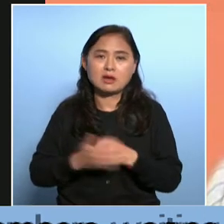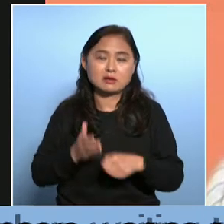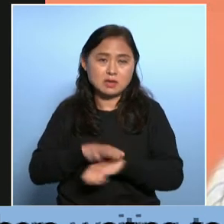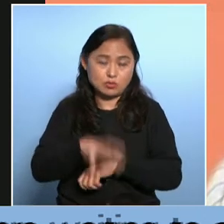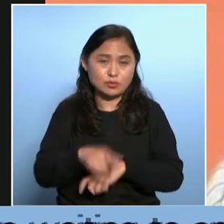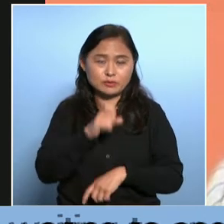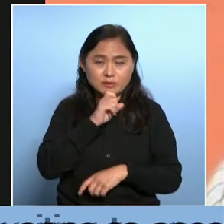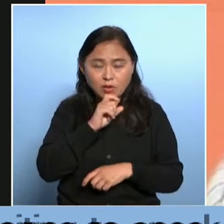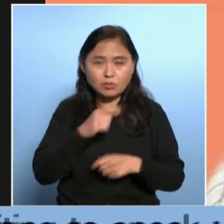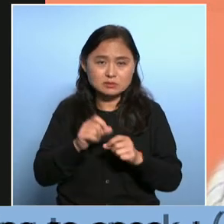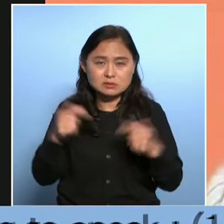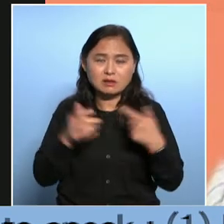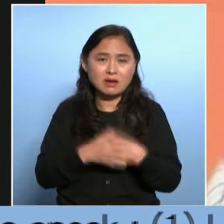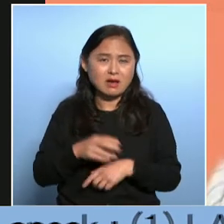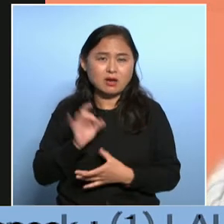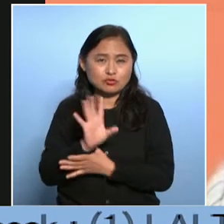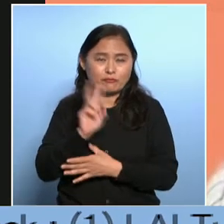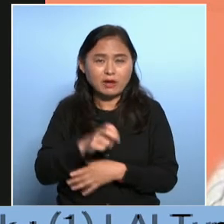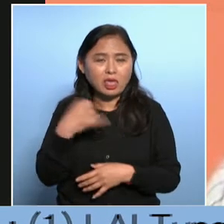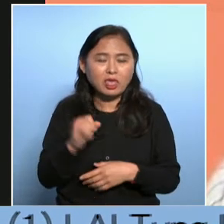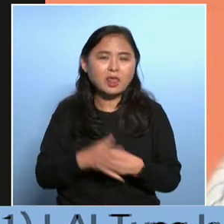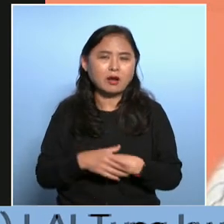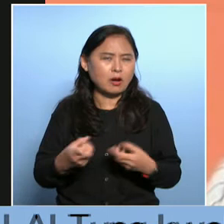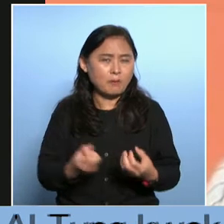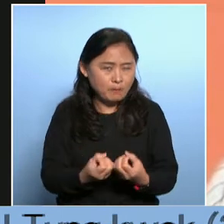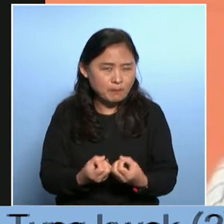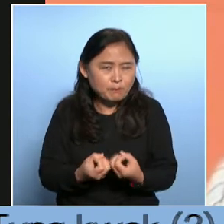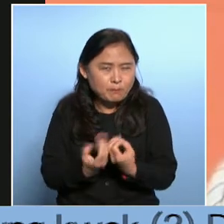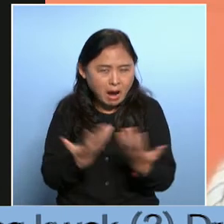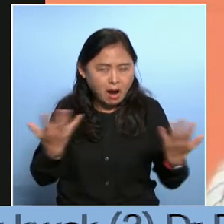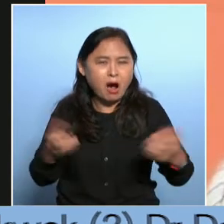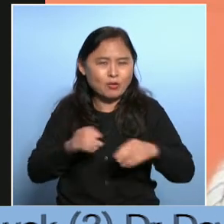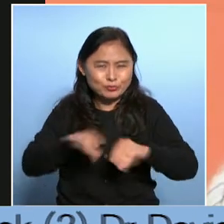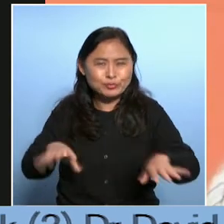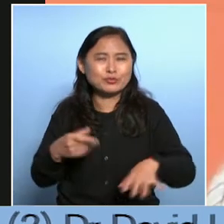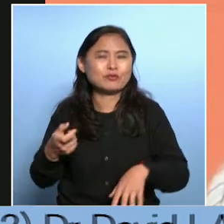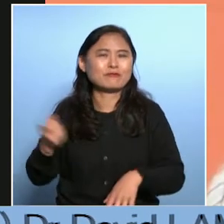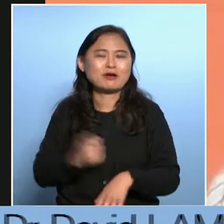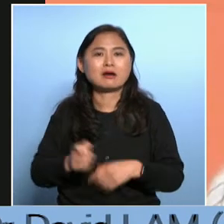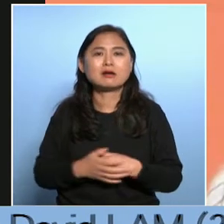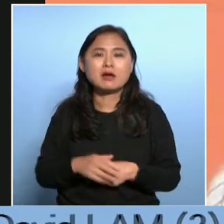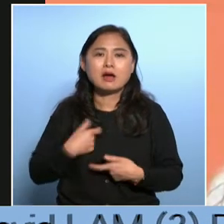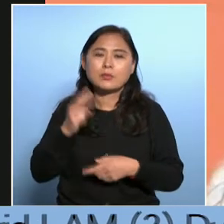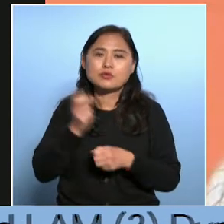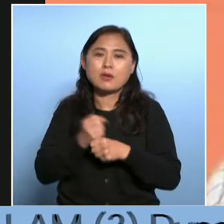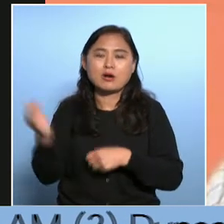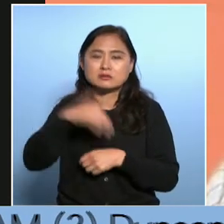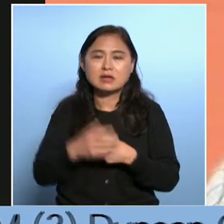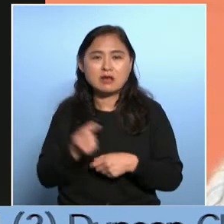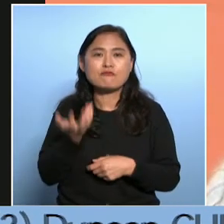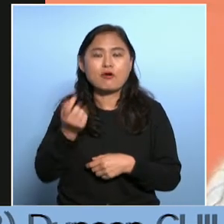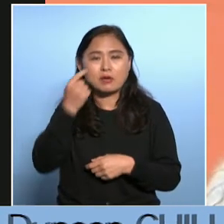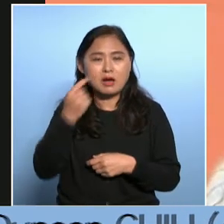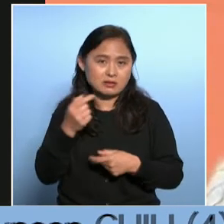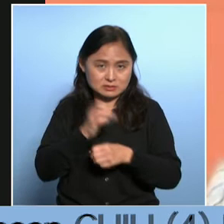unable to cope with the work volume. And therefore, if the tests cannot be done in good time, it can be